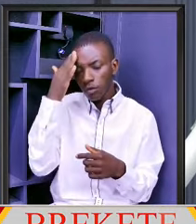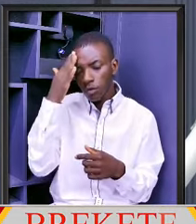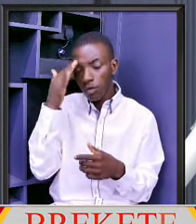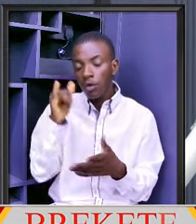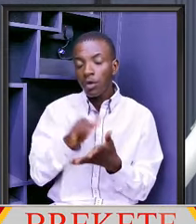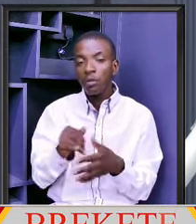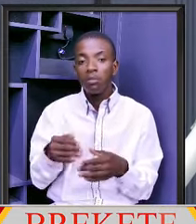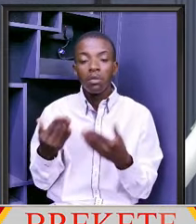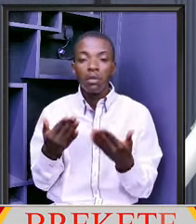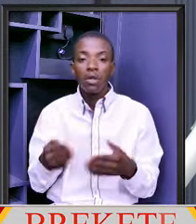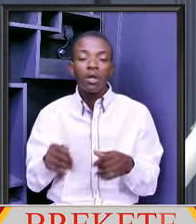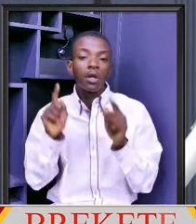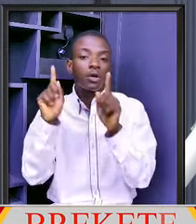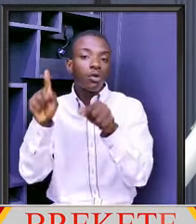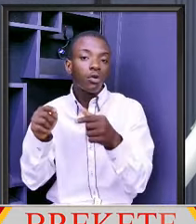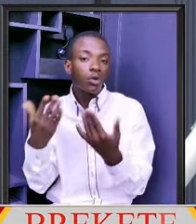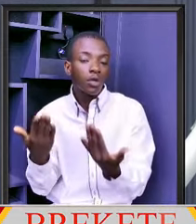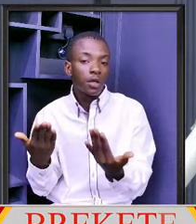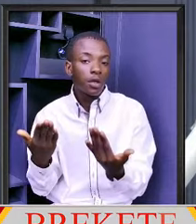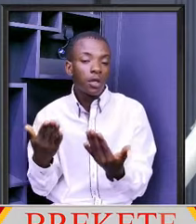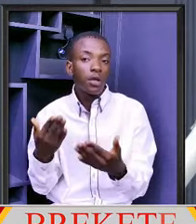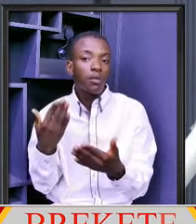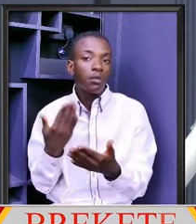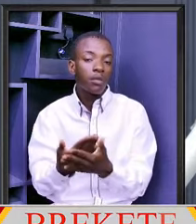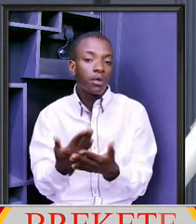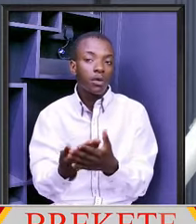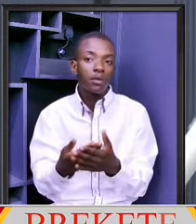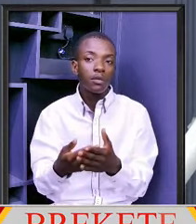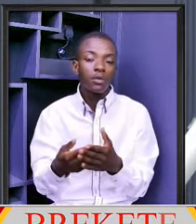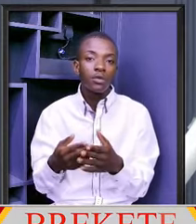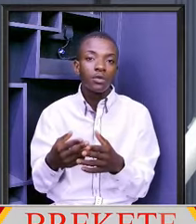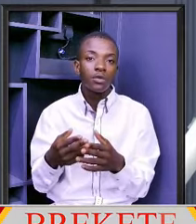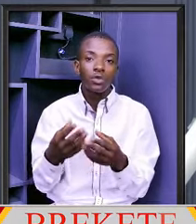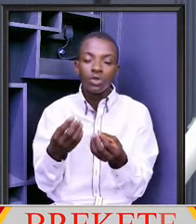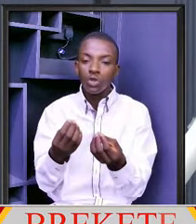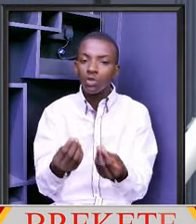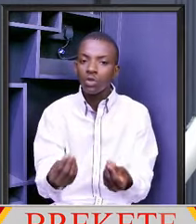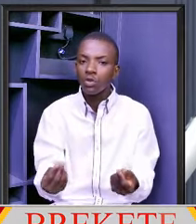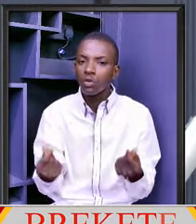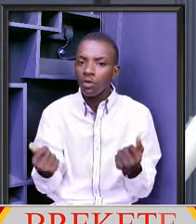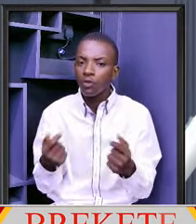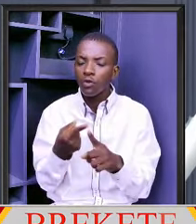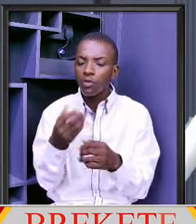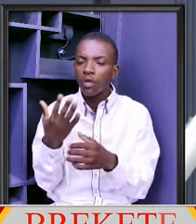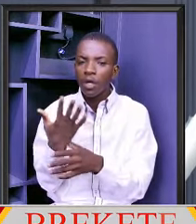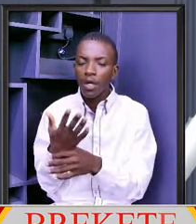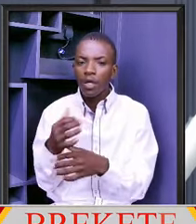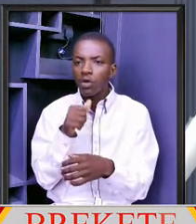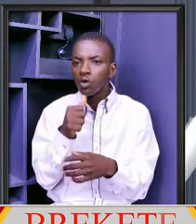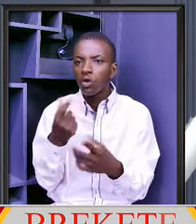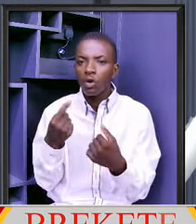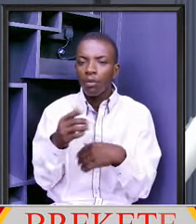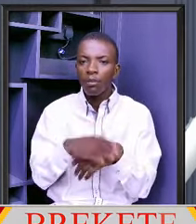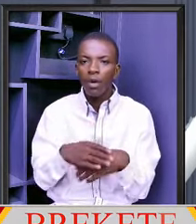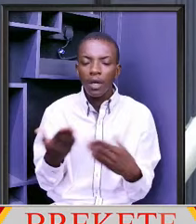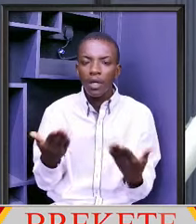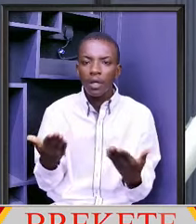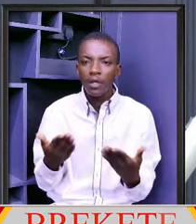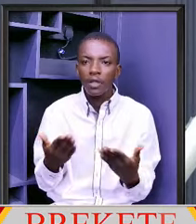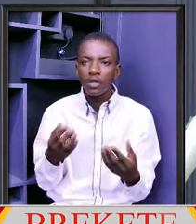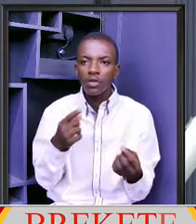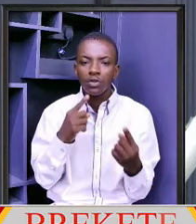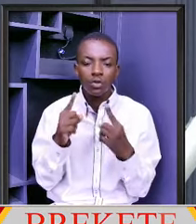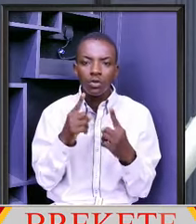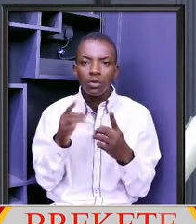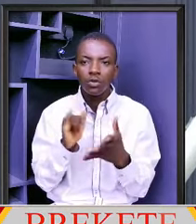they feel go there now, the money go dissolve for their hand. And they no go come back here. Come they